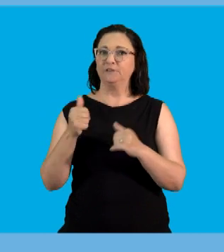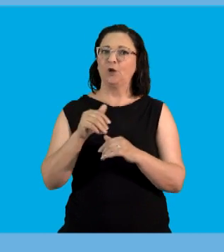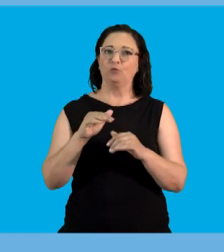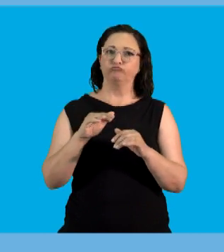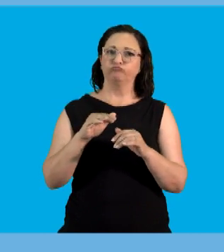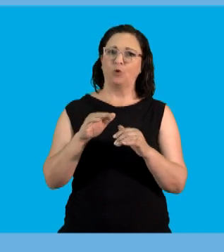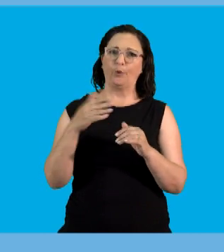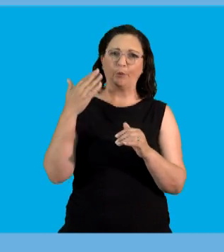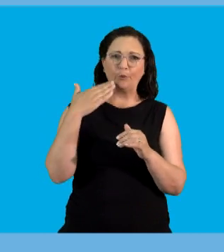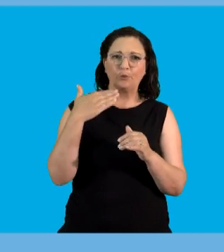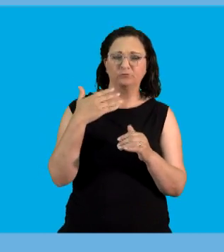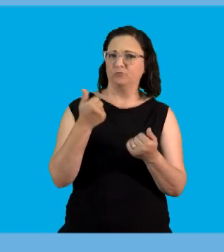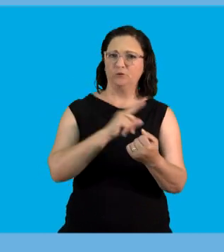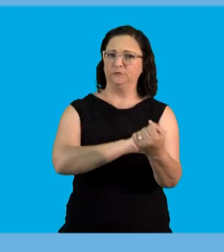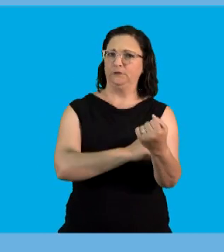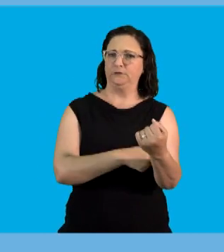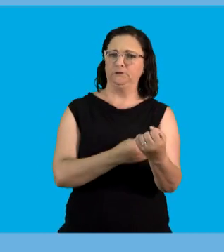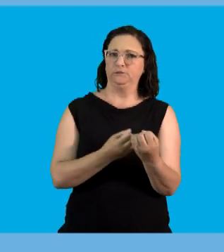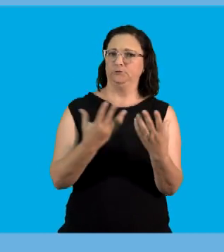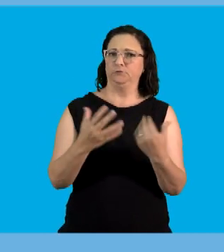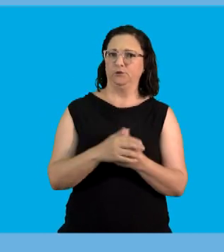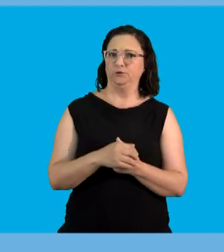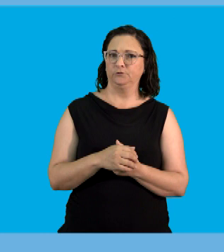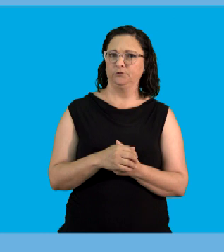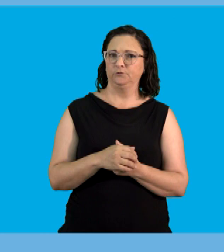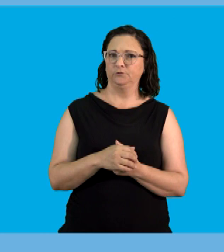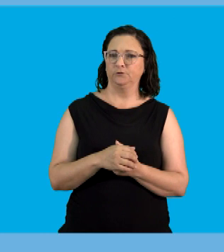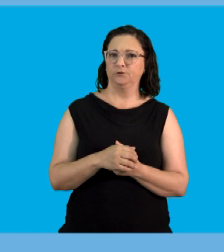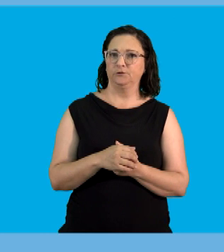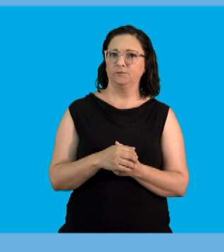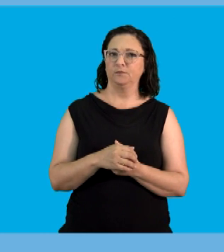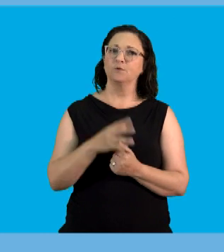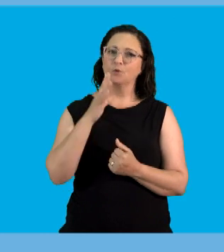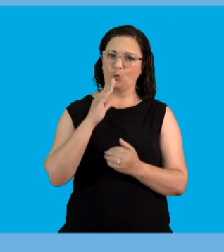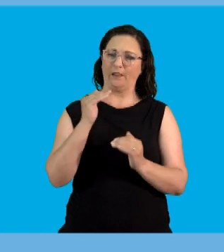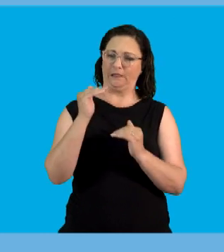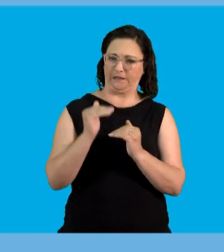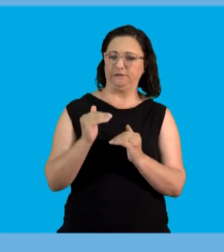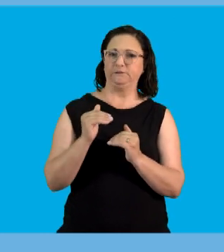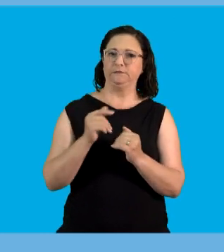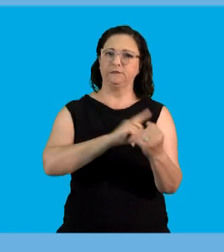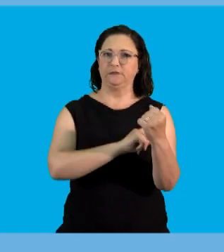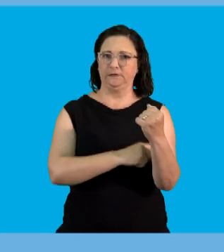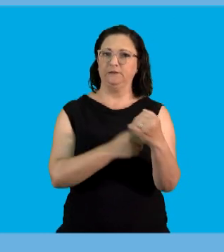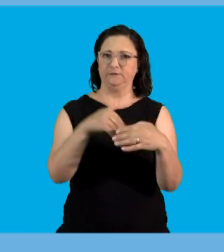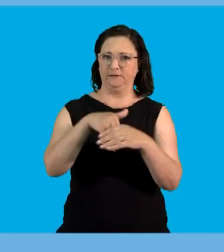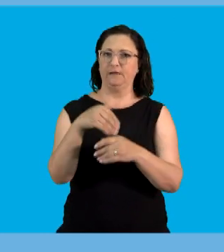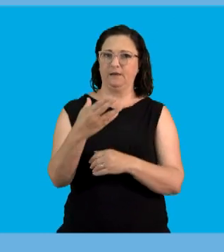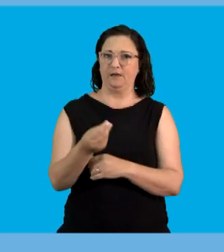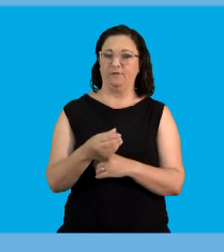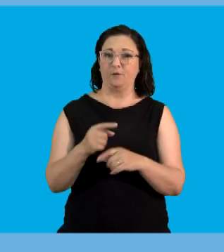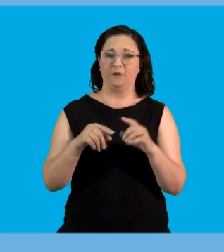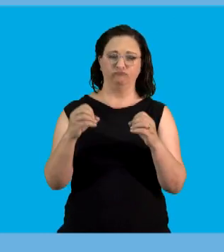of energy. So the particles that are inside this container will have the least amount of energy. And as a result, the number